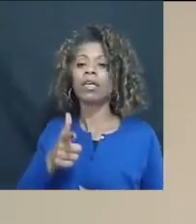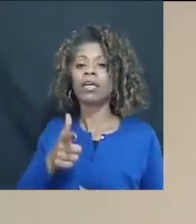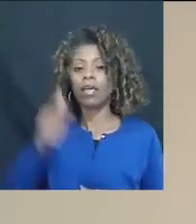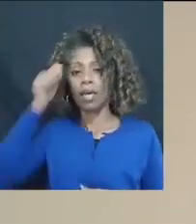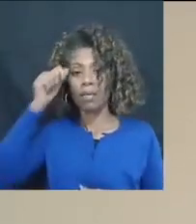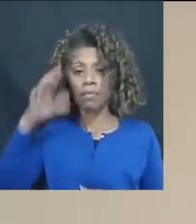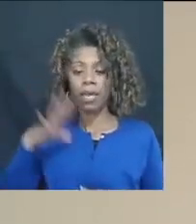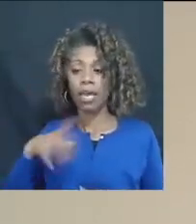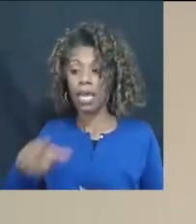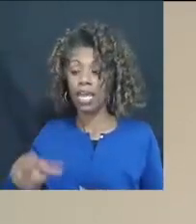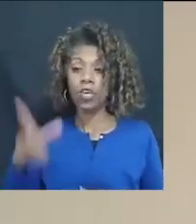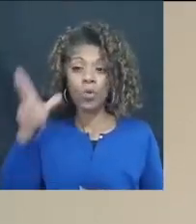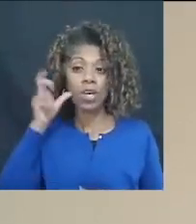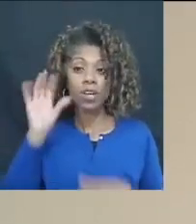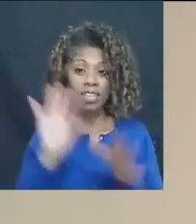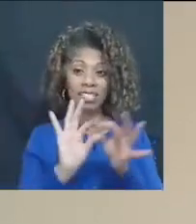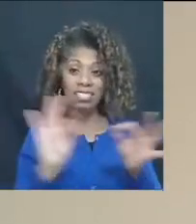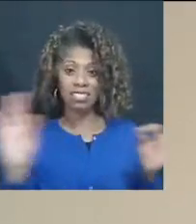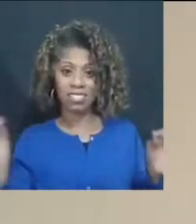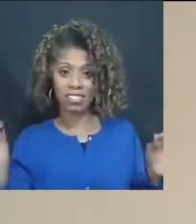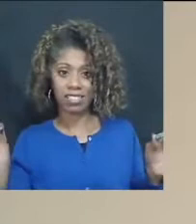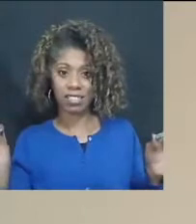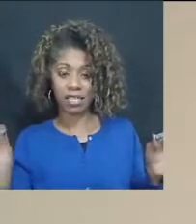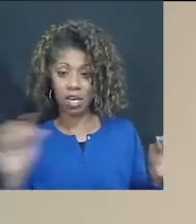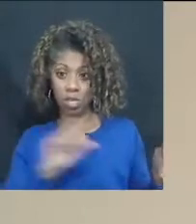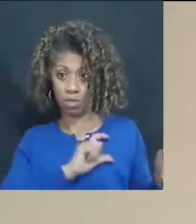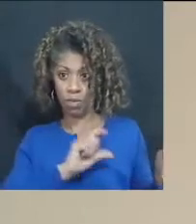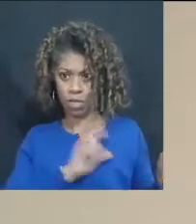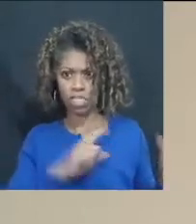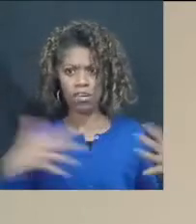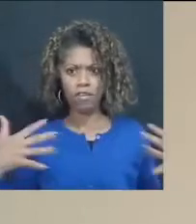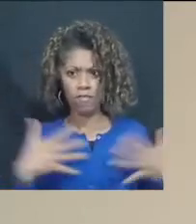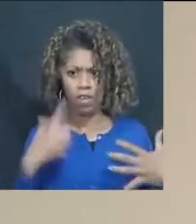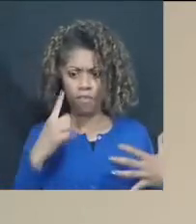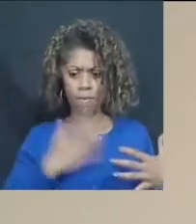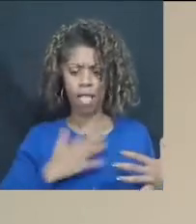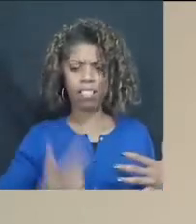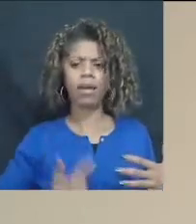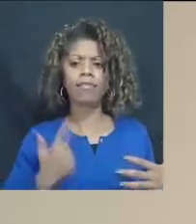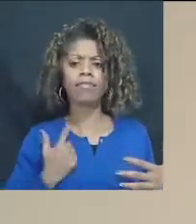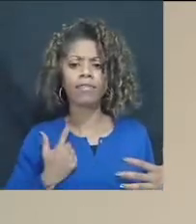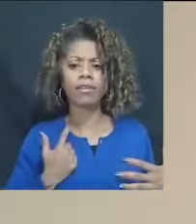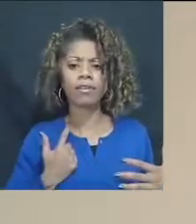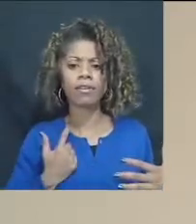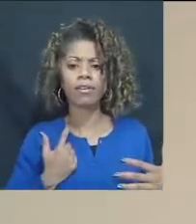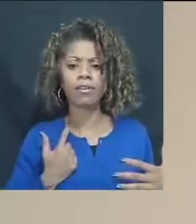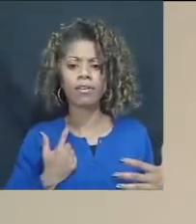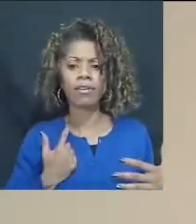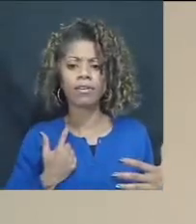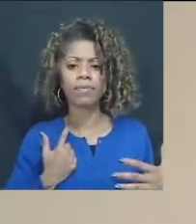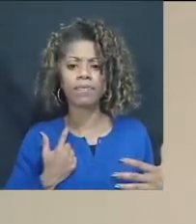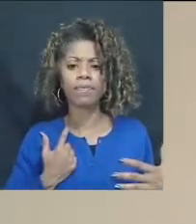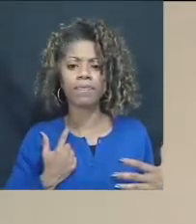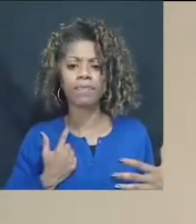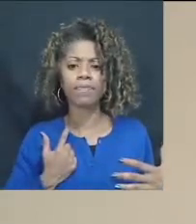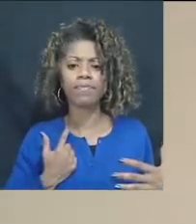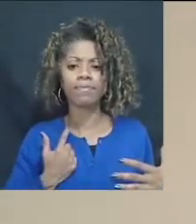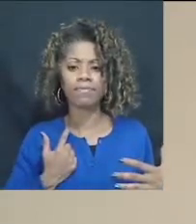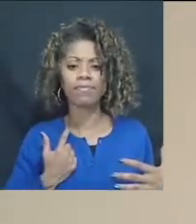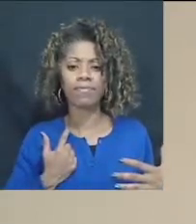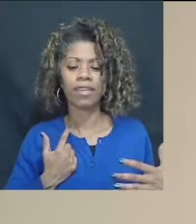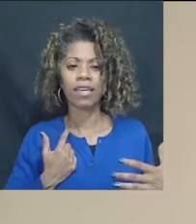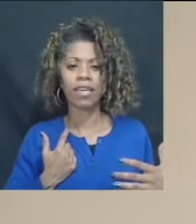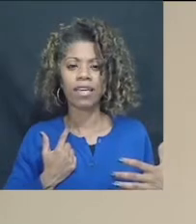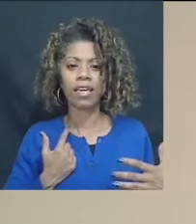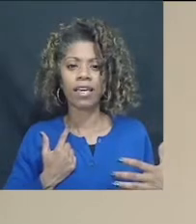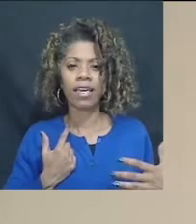their lives in a circumstance where there was nothing that was life-threatening from the other person, right? Again, in those